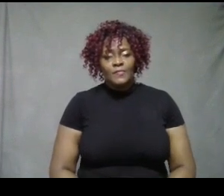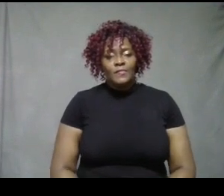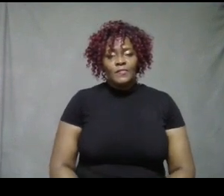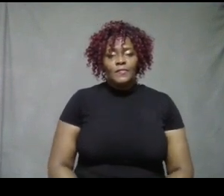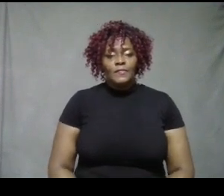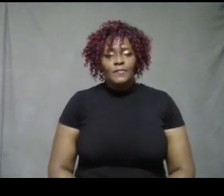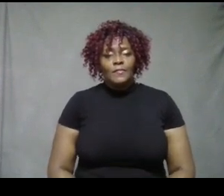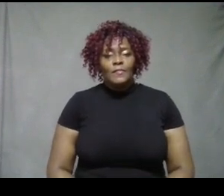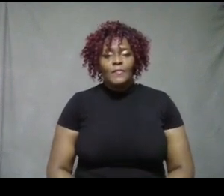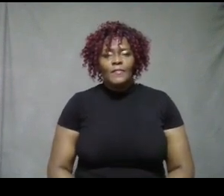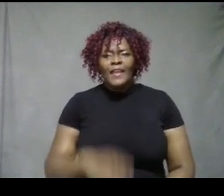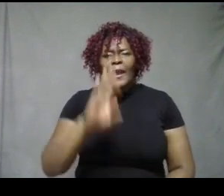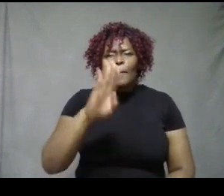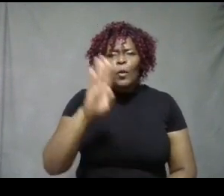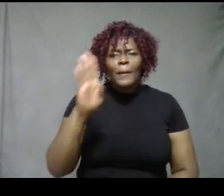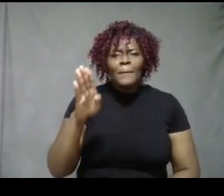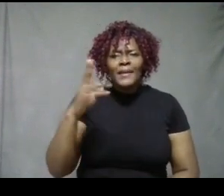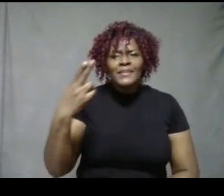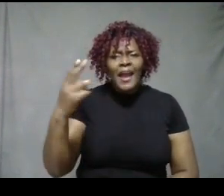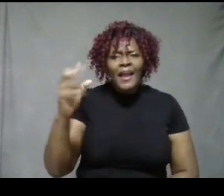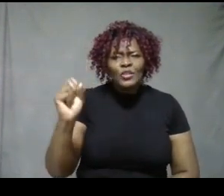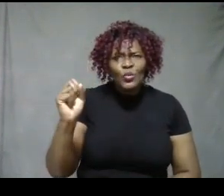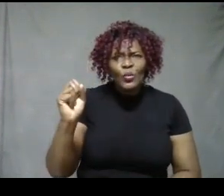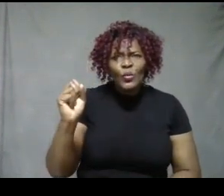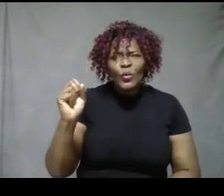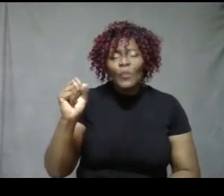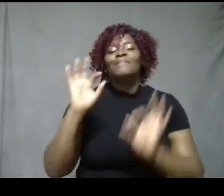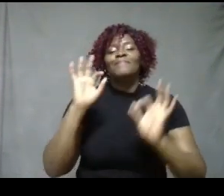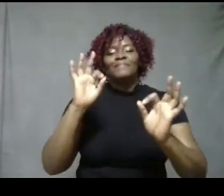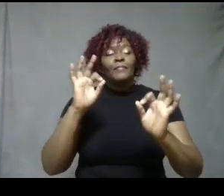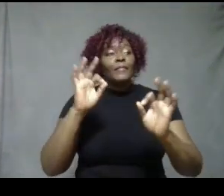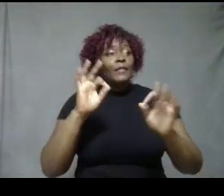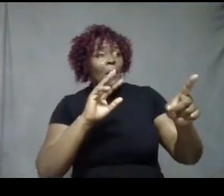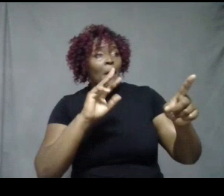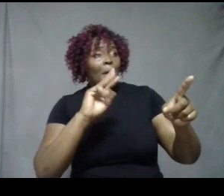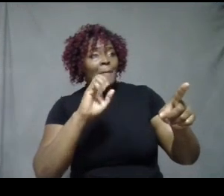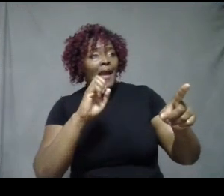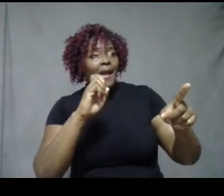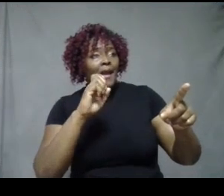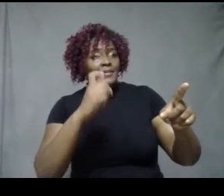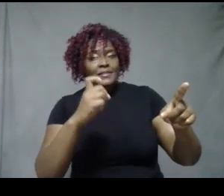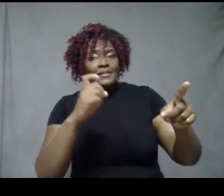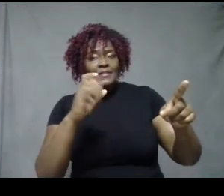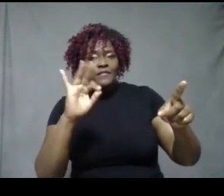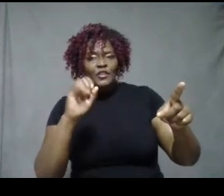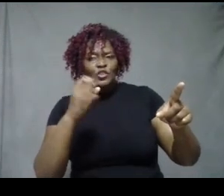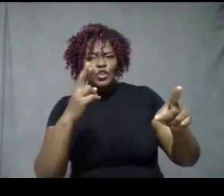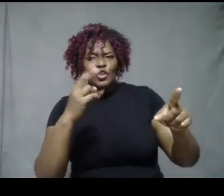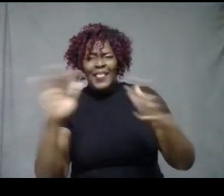Yeah. And then Boynton Beach High School, perfect. And Max M. Fisher emailed me they were coming.